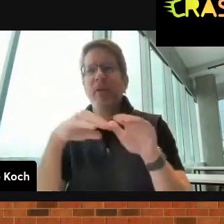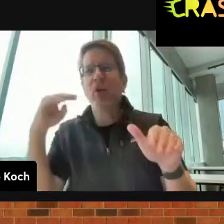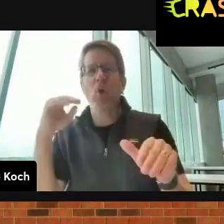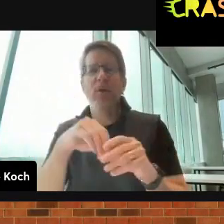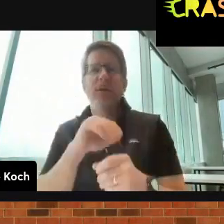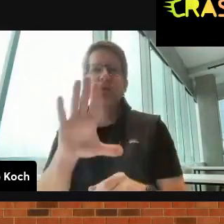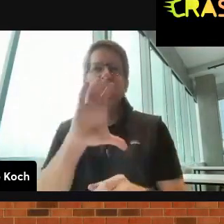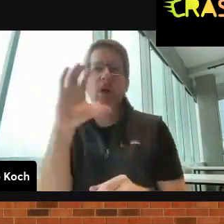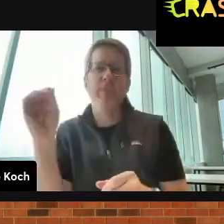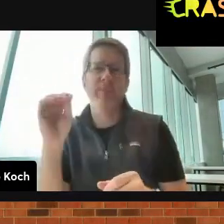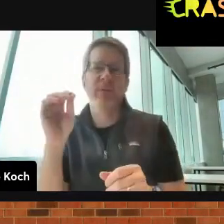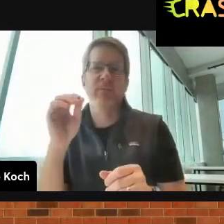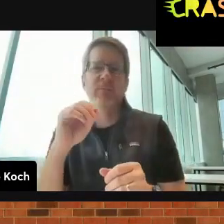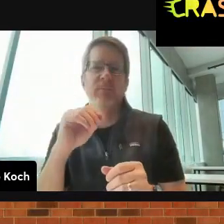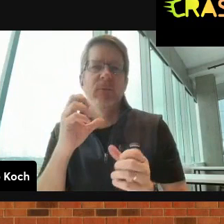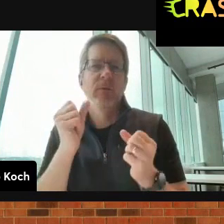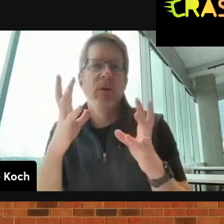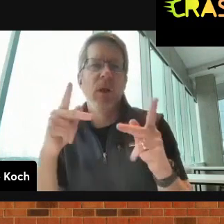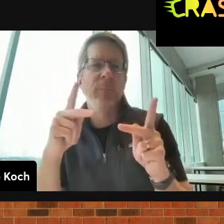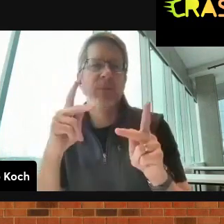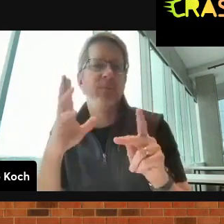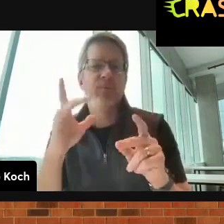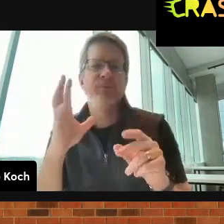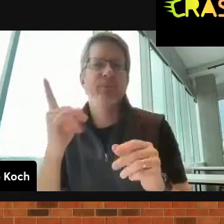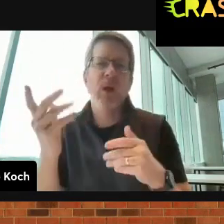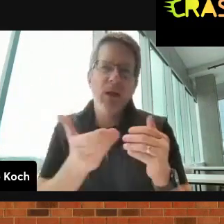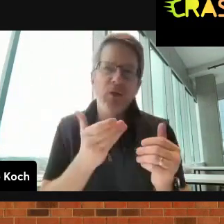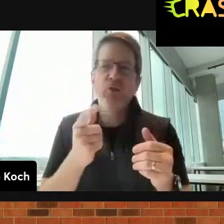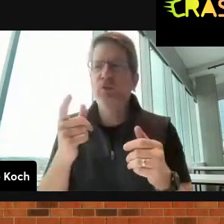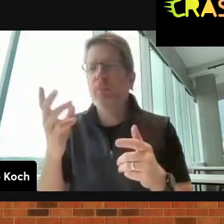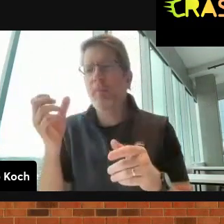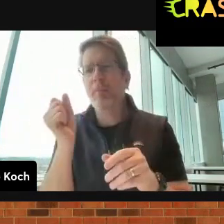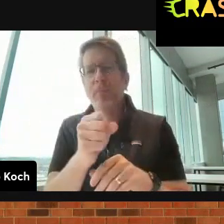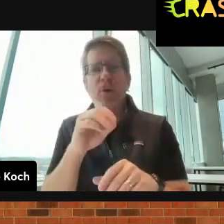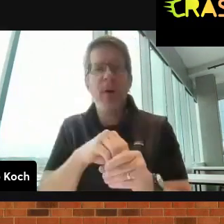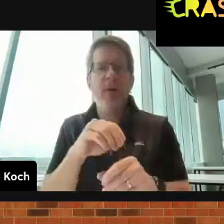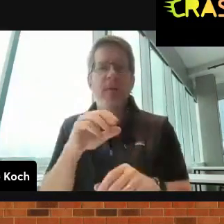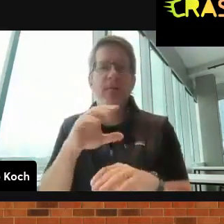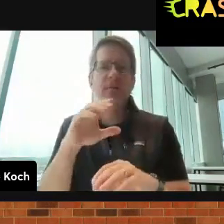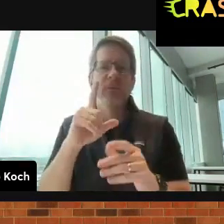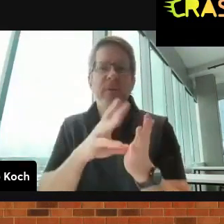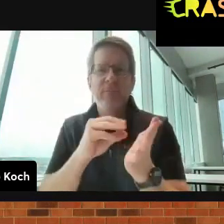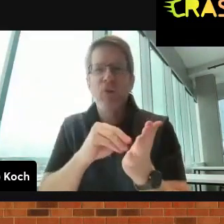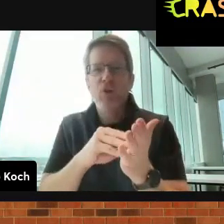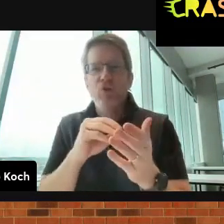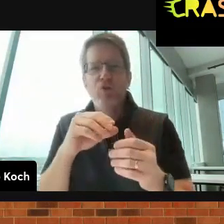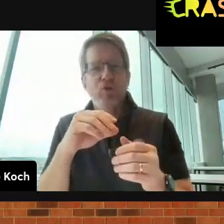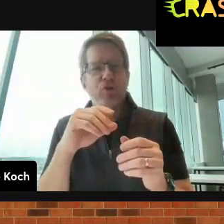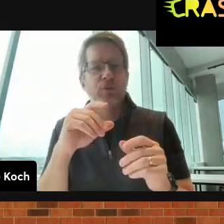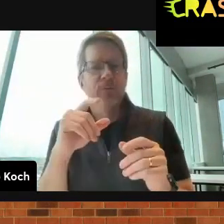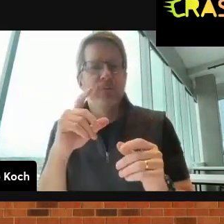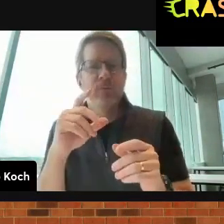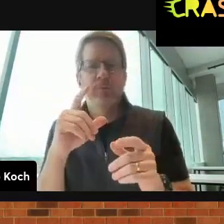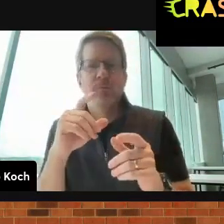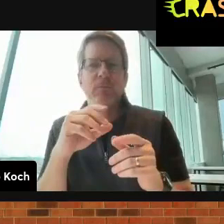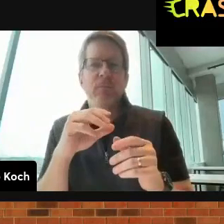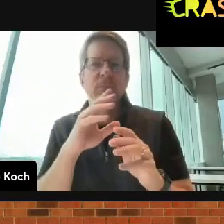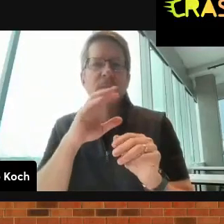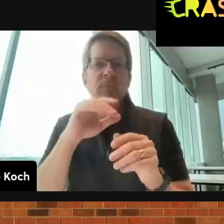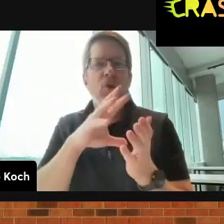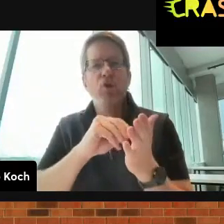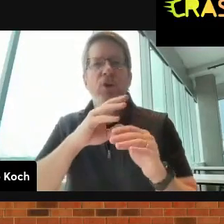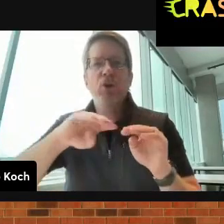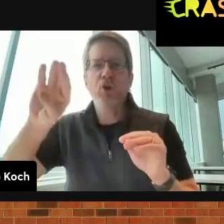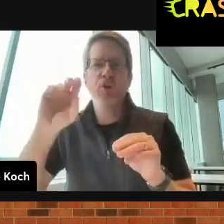So with people coming in and going within the company, how many folks, that get hired are put on and having